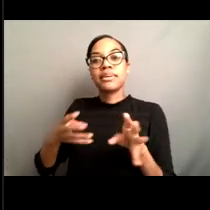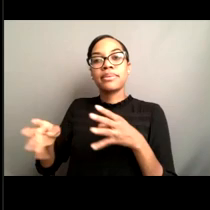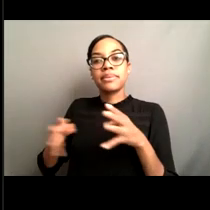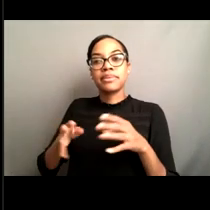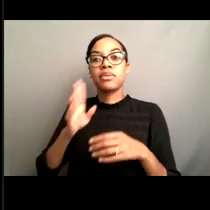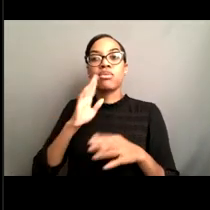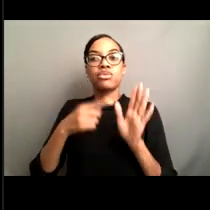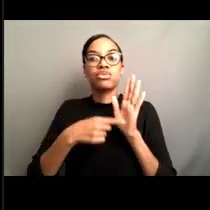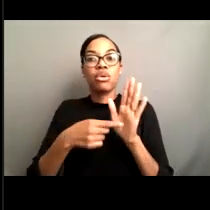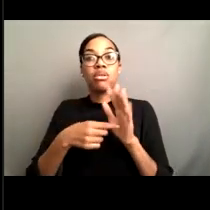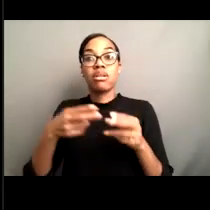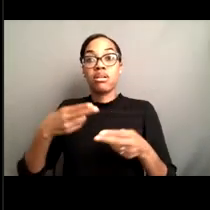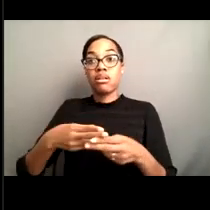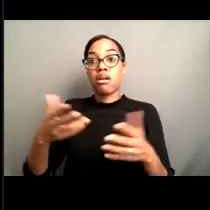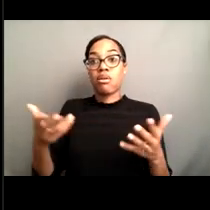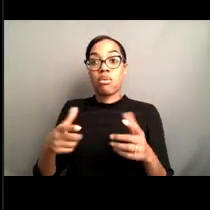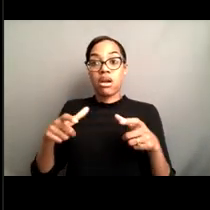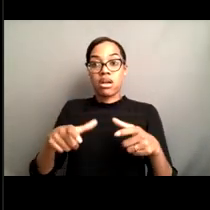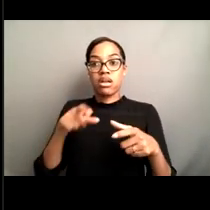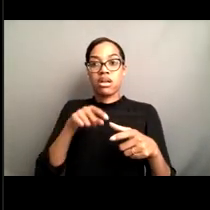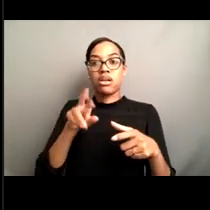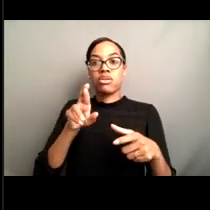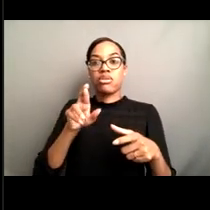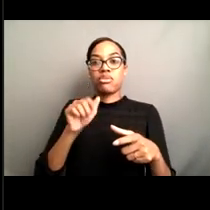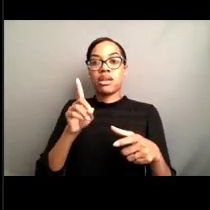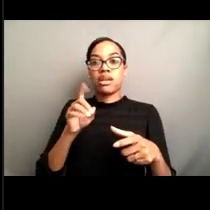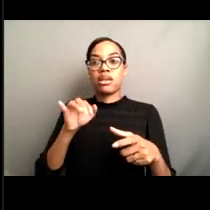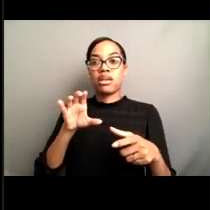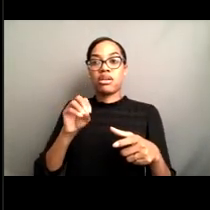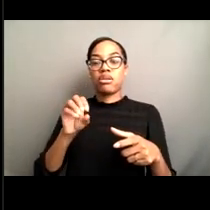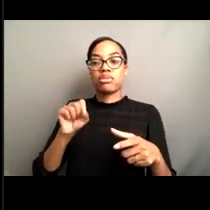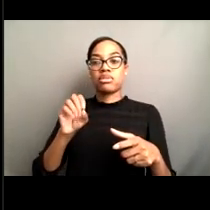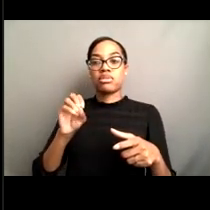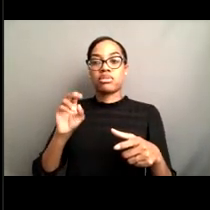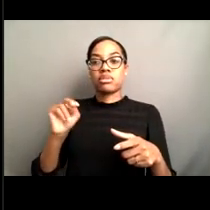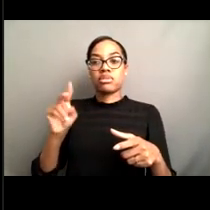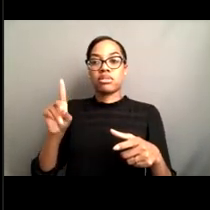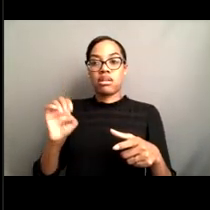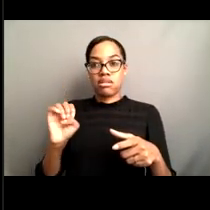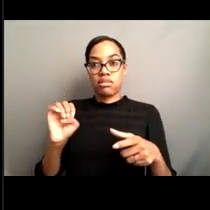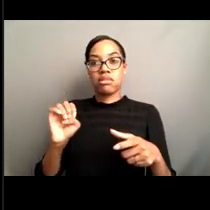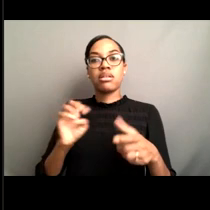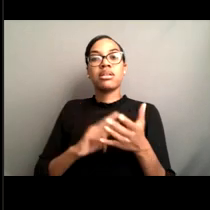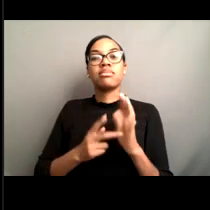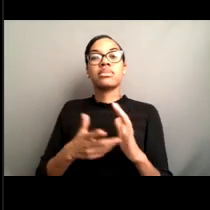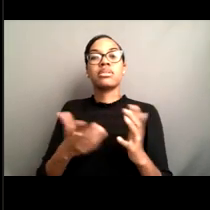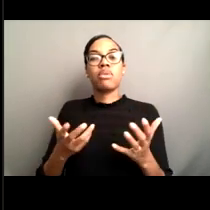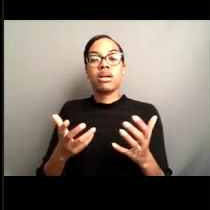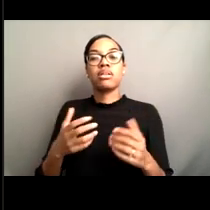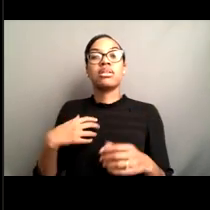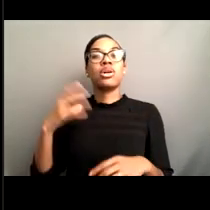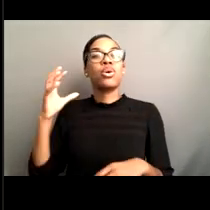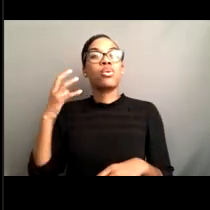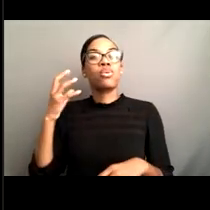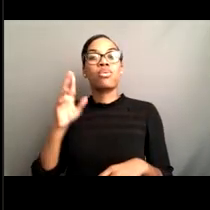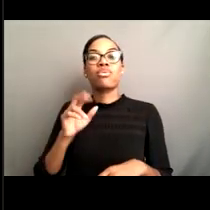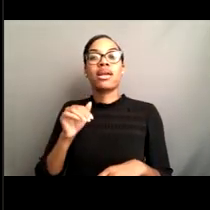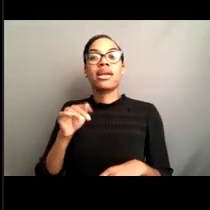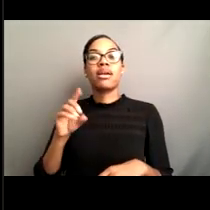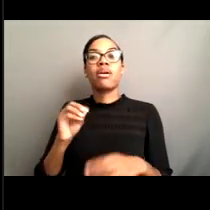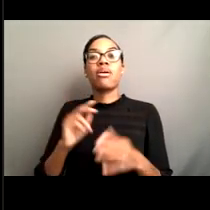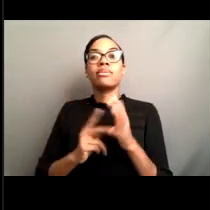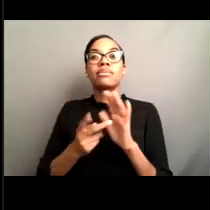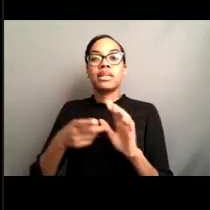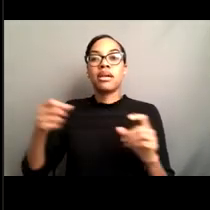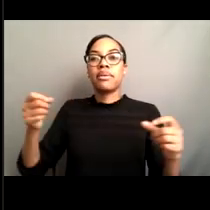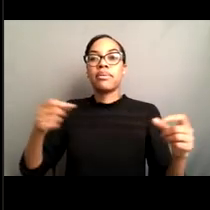we call it a radiosonde. And so radio means it's a transmitter. It's transmitting a signal. And sonde is